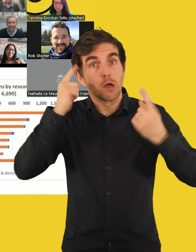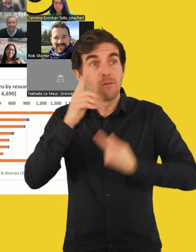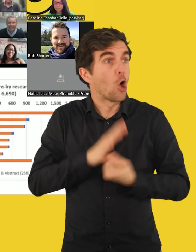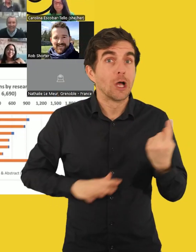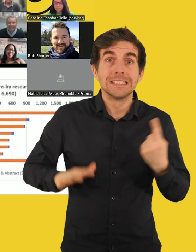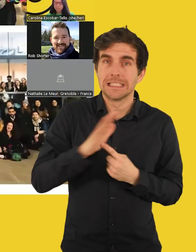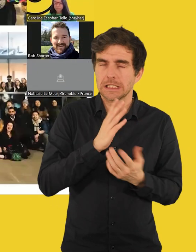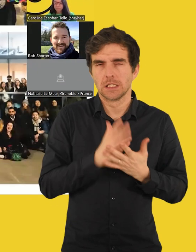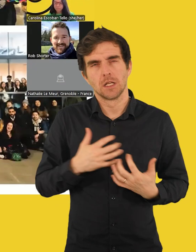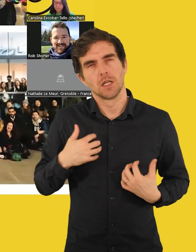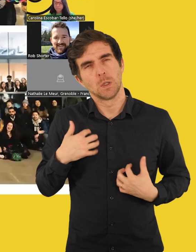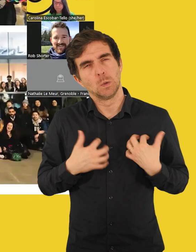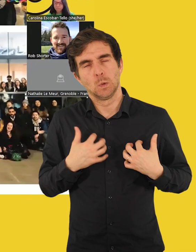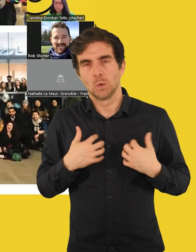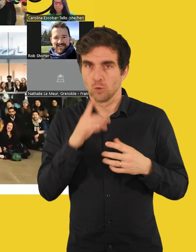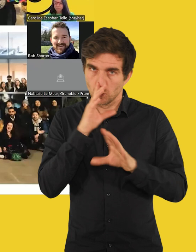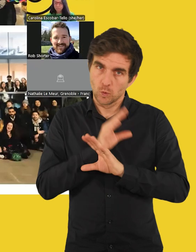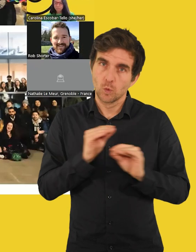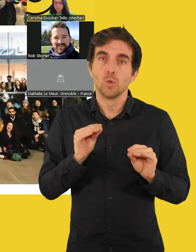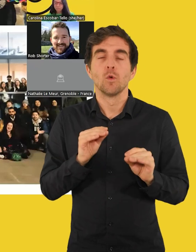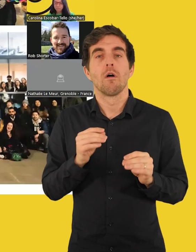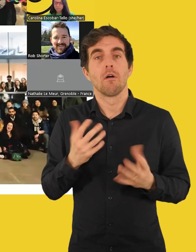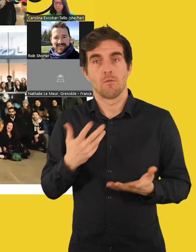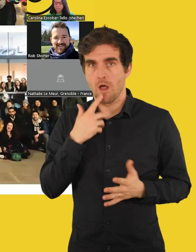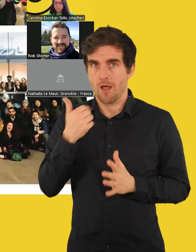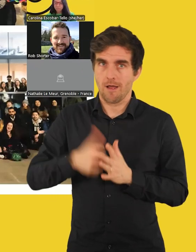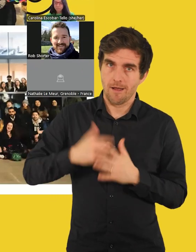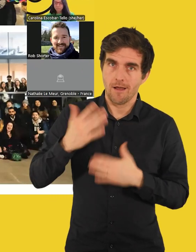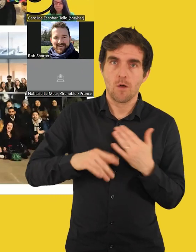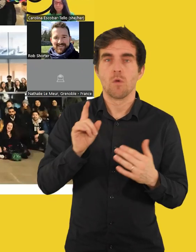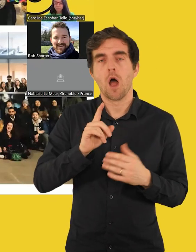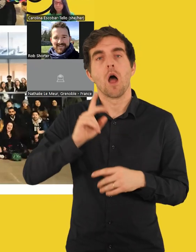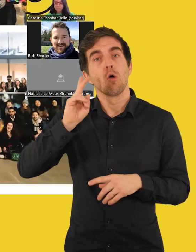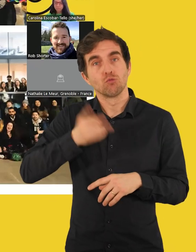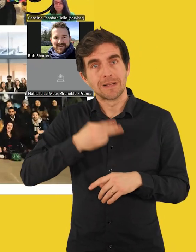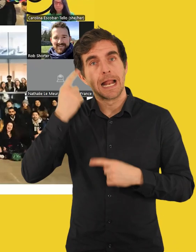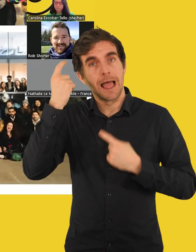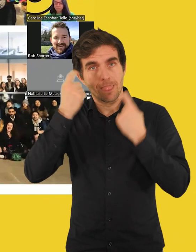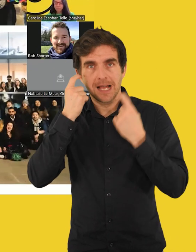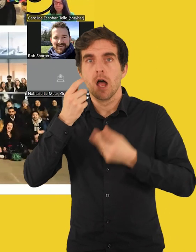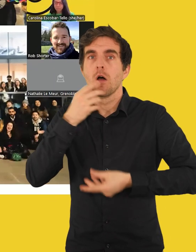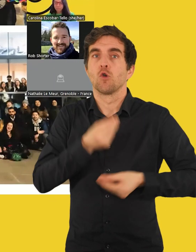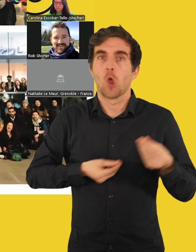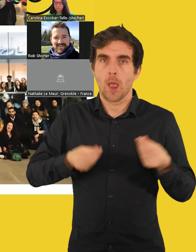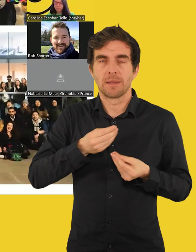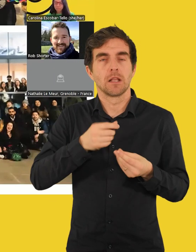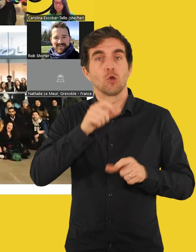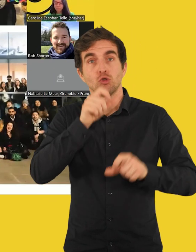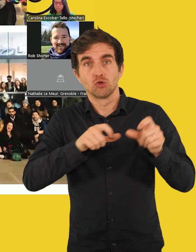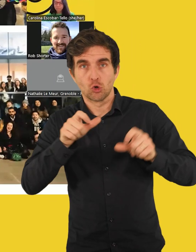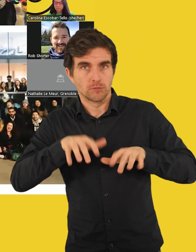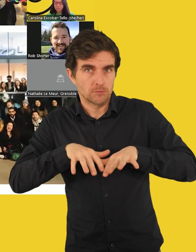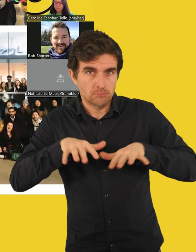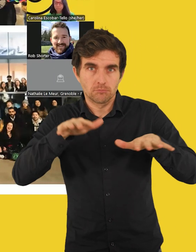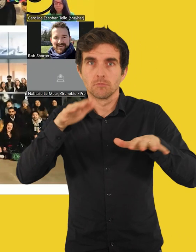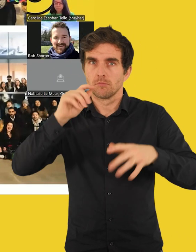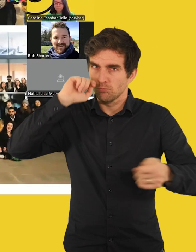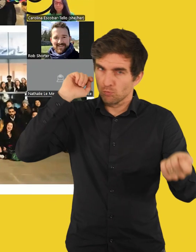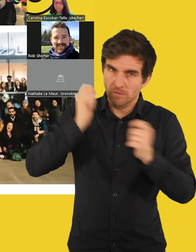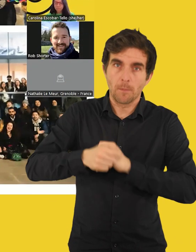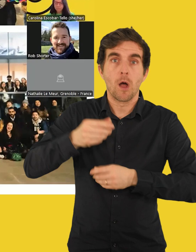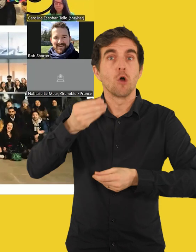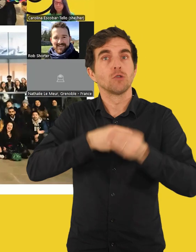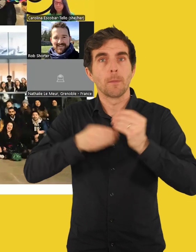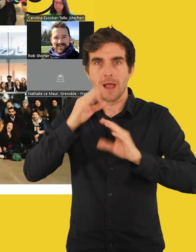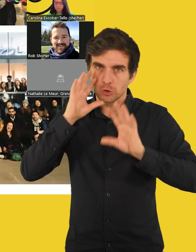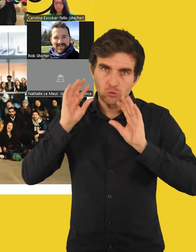In the realm of universities, I'm really thrilled to say that today we're also launching, together with Rethinking Economics, the student movement, to